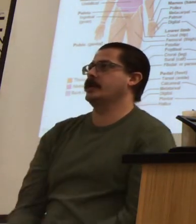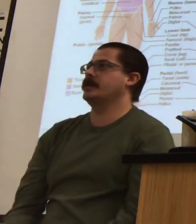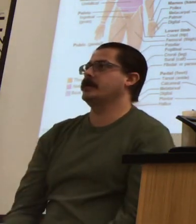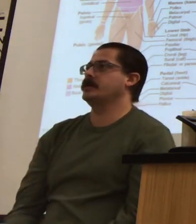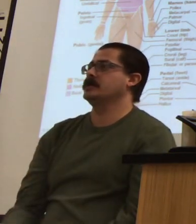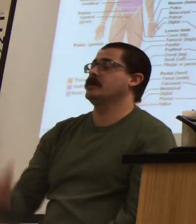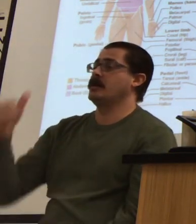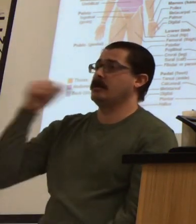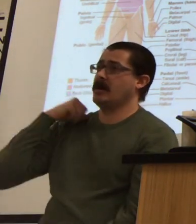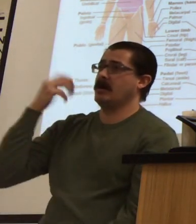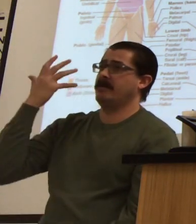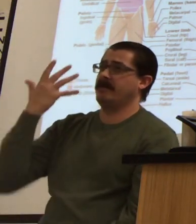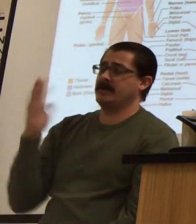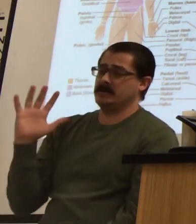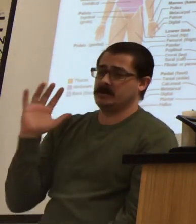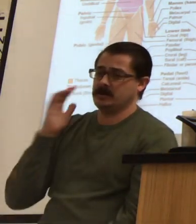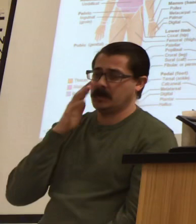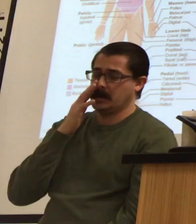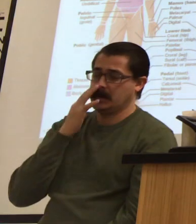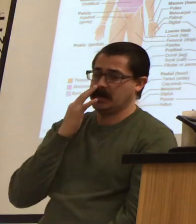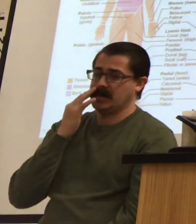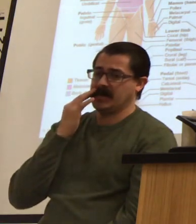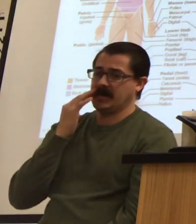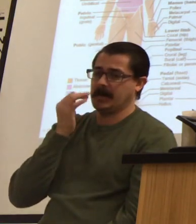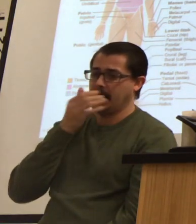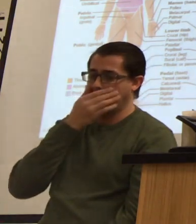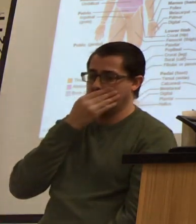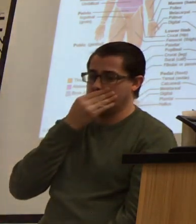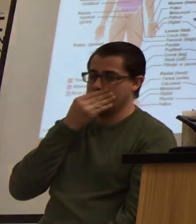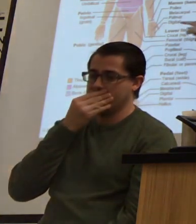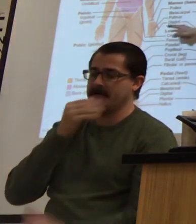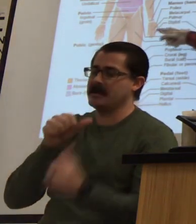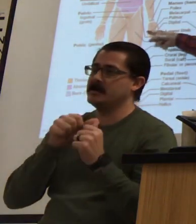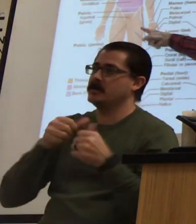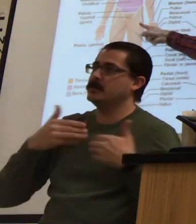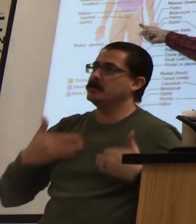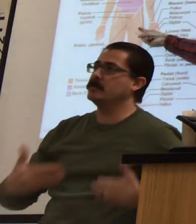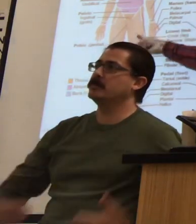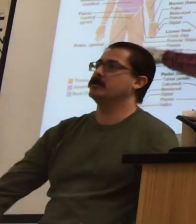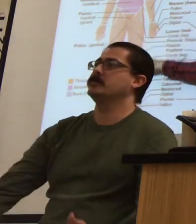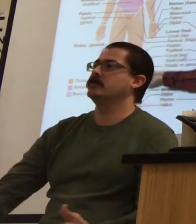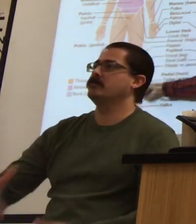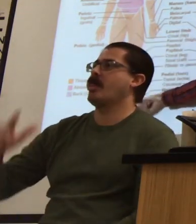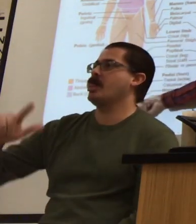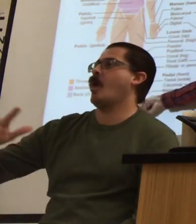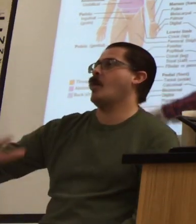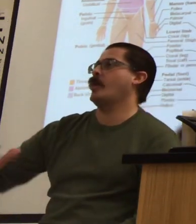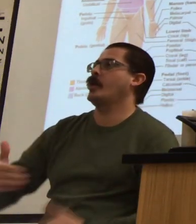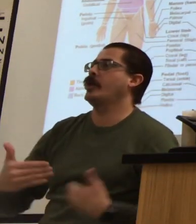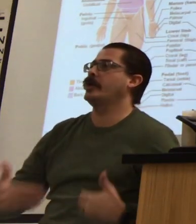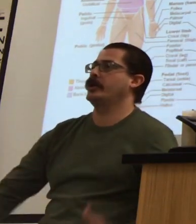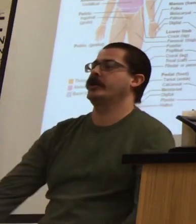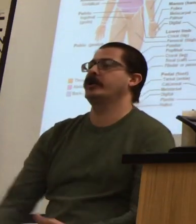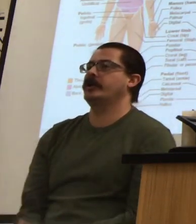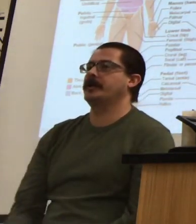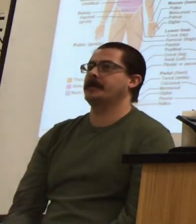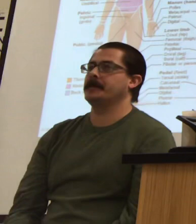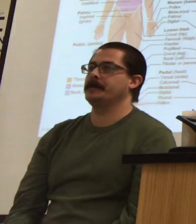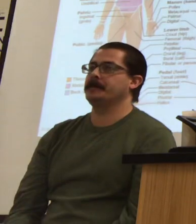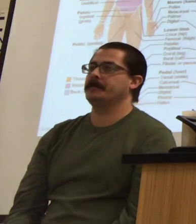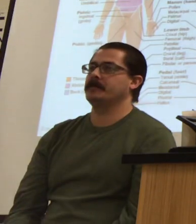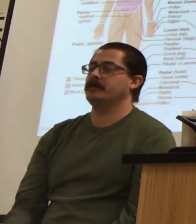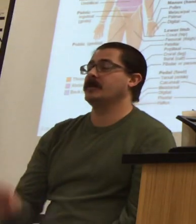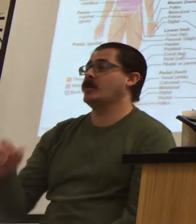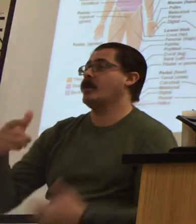done with the back and all here. Let's continue down and talk about the lower extremity, or the